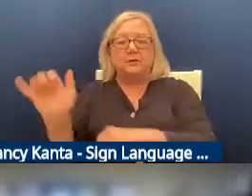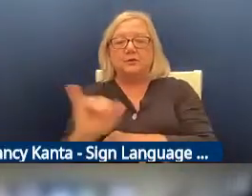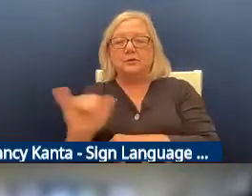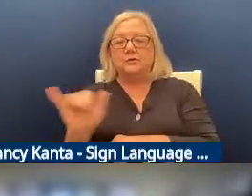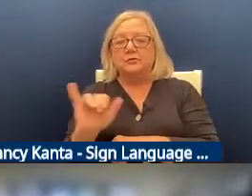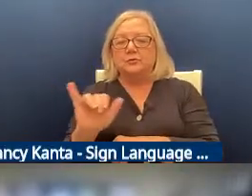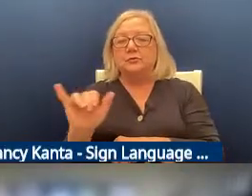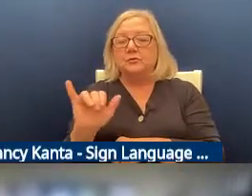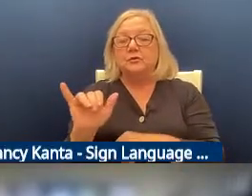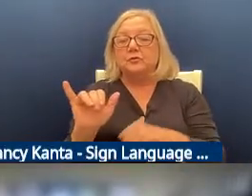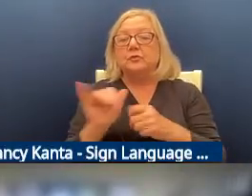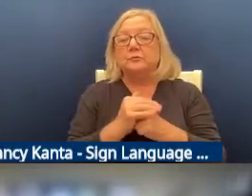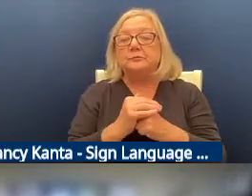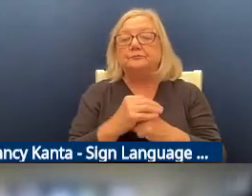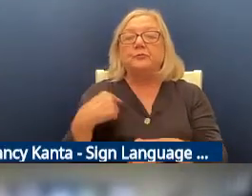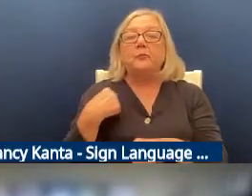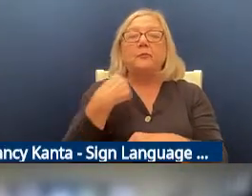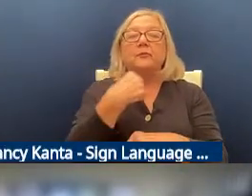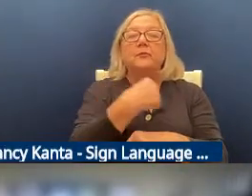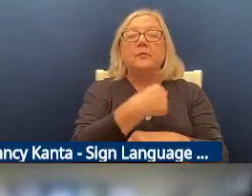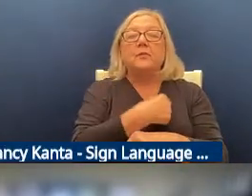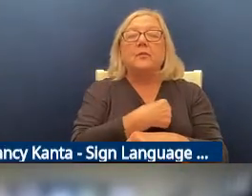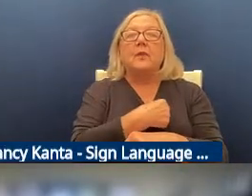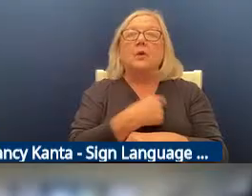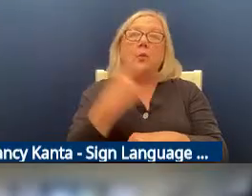advocacy for considering elevator